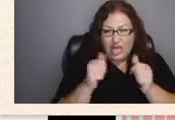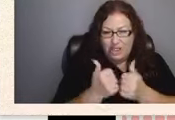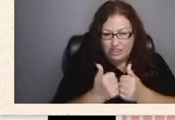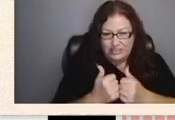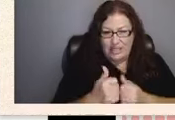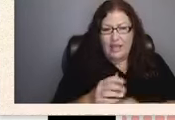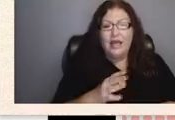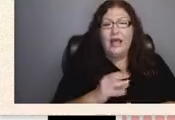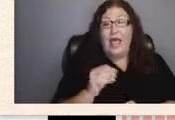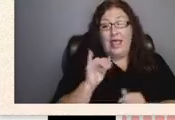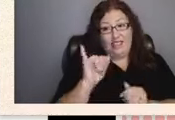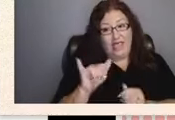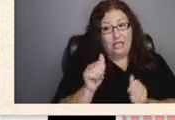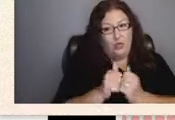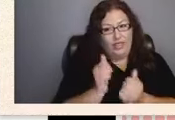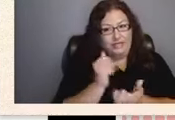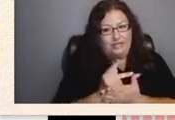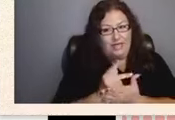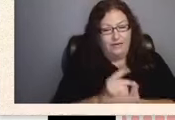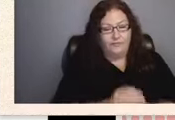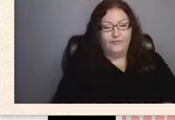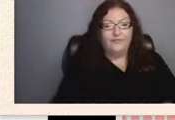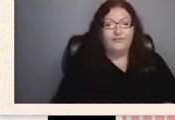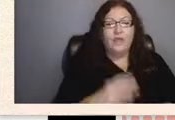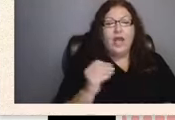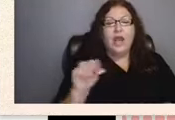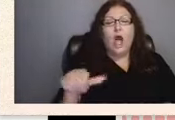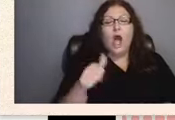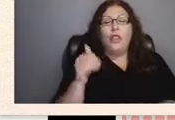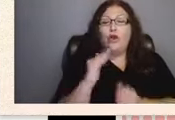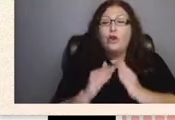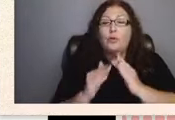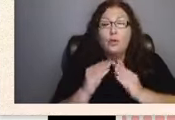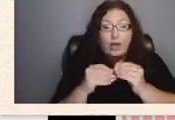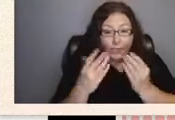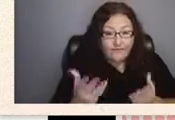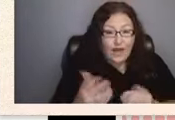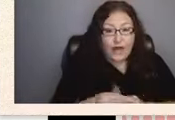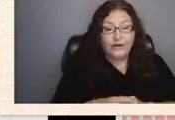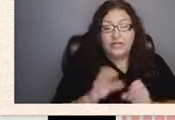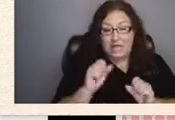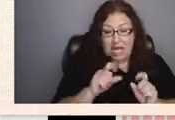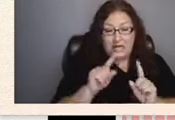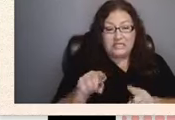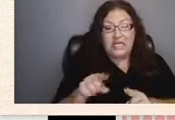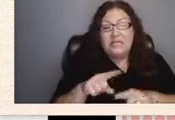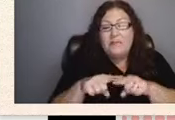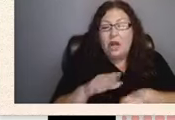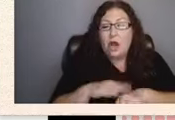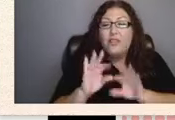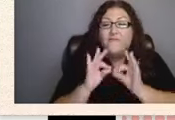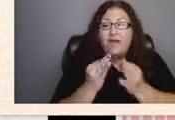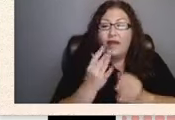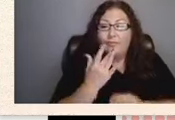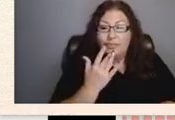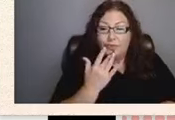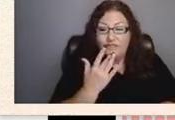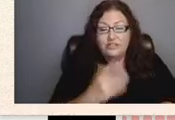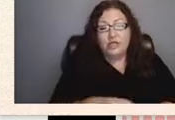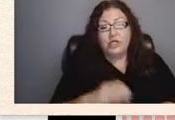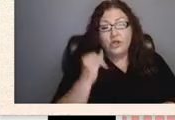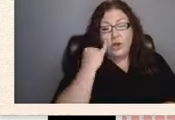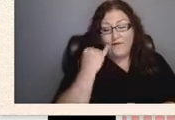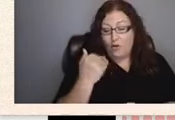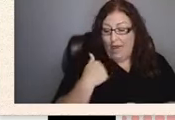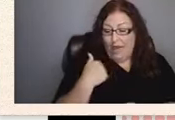with consent. And then any other community providers may attend depending on the family's preferences. So if there's a community